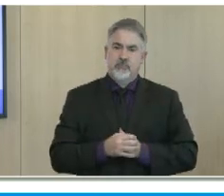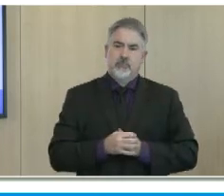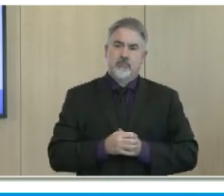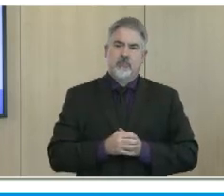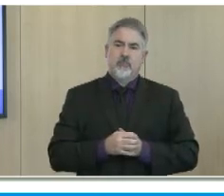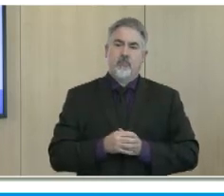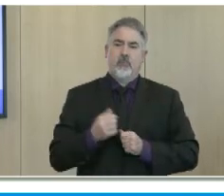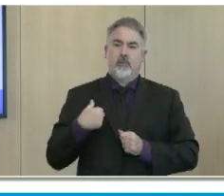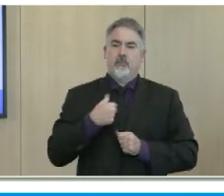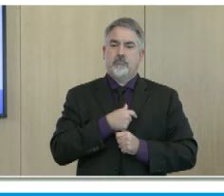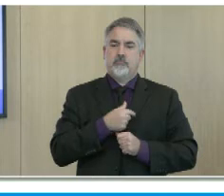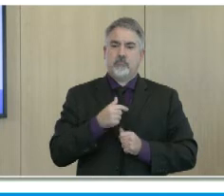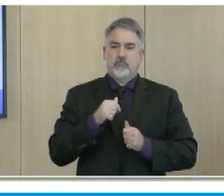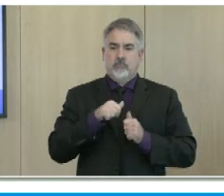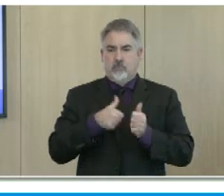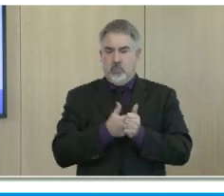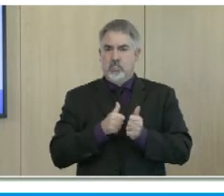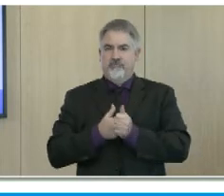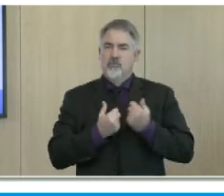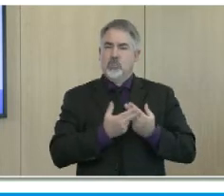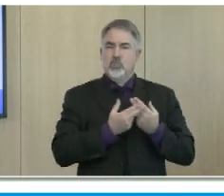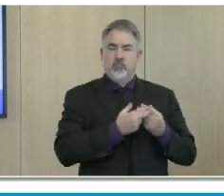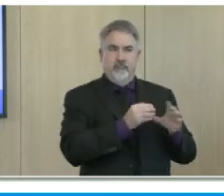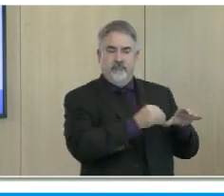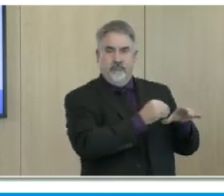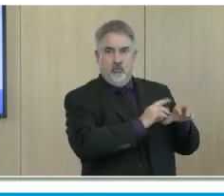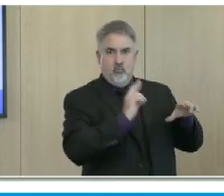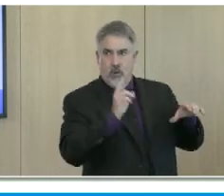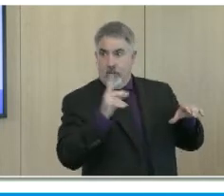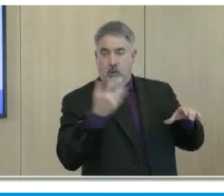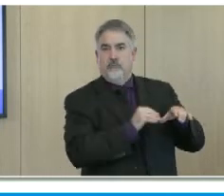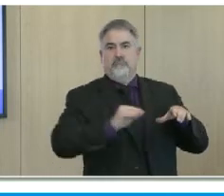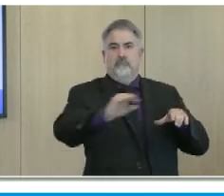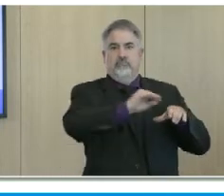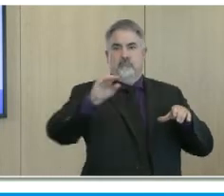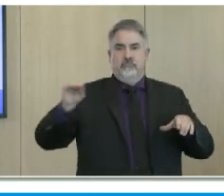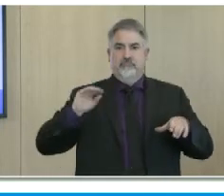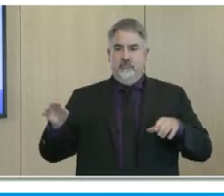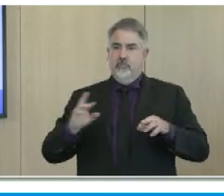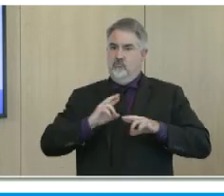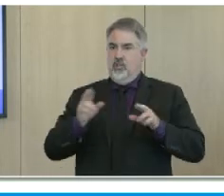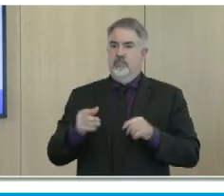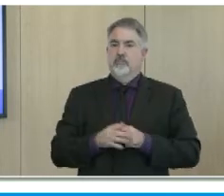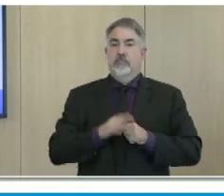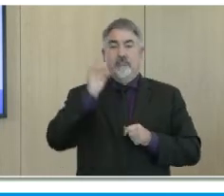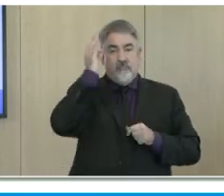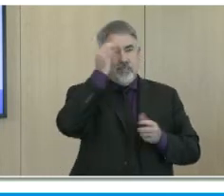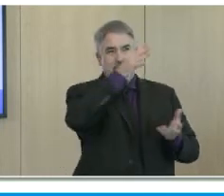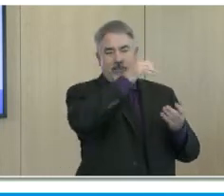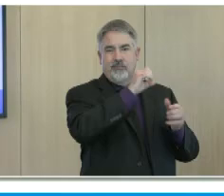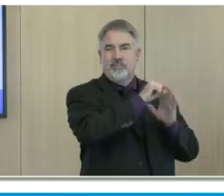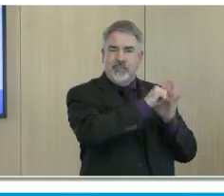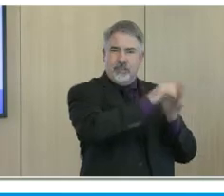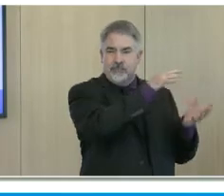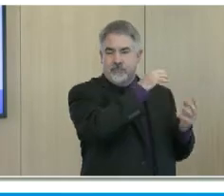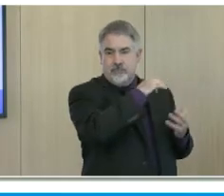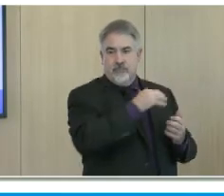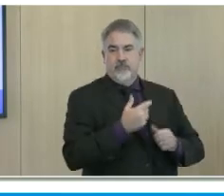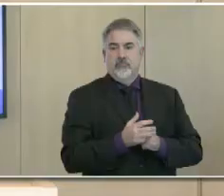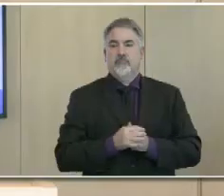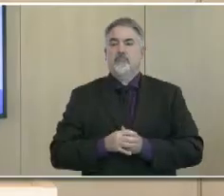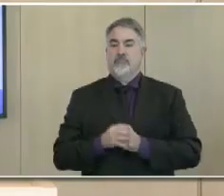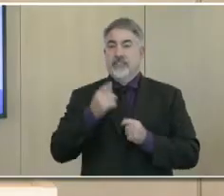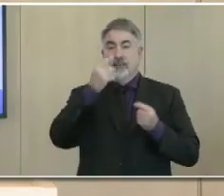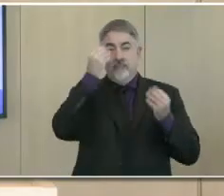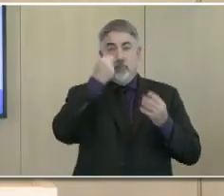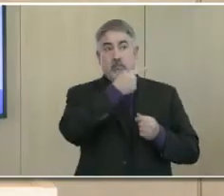and we continue to await the shipments of those we've ordered, along with further guidance from the state of California on what we can expect